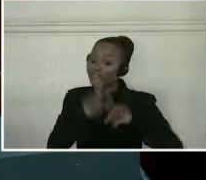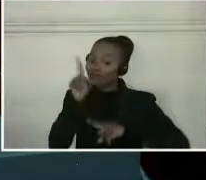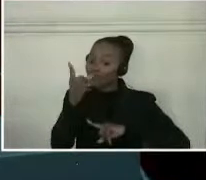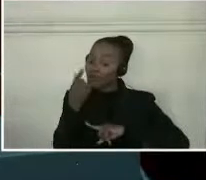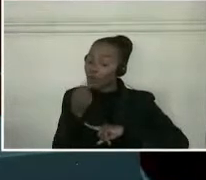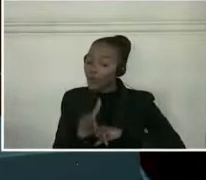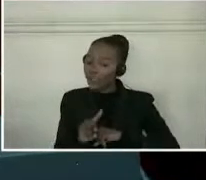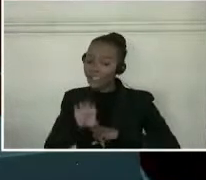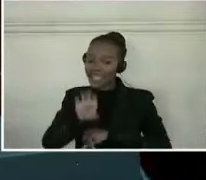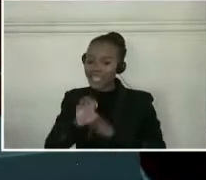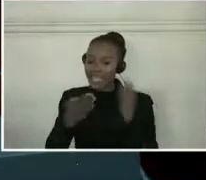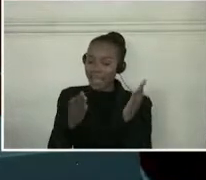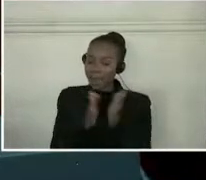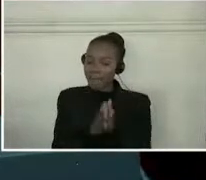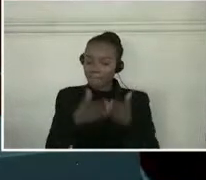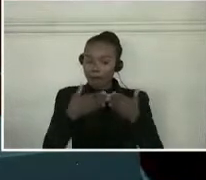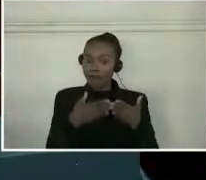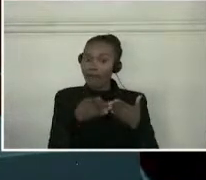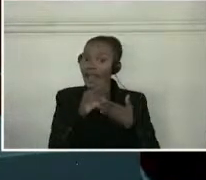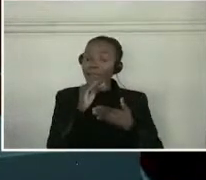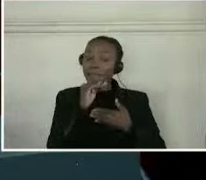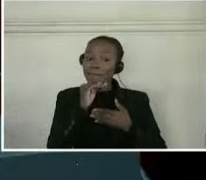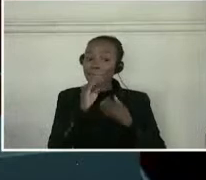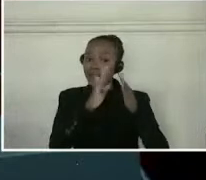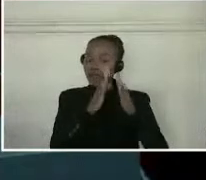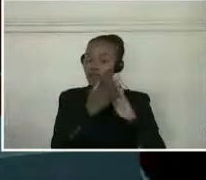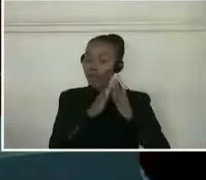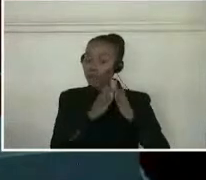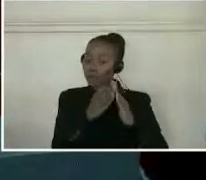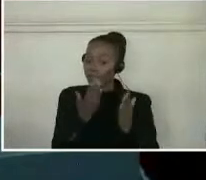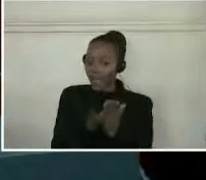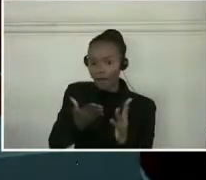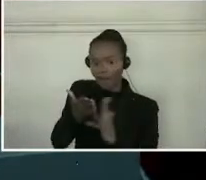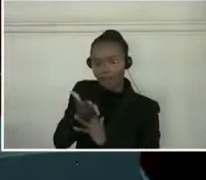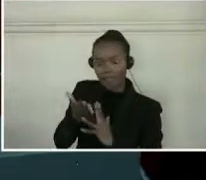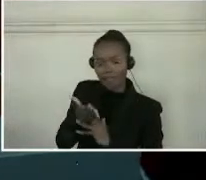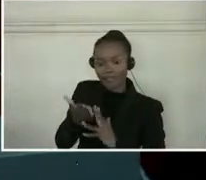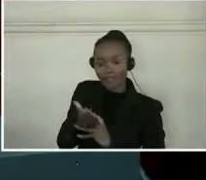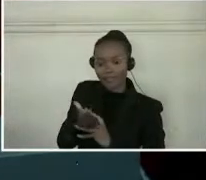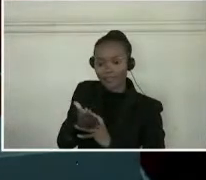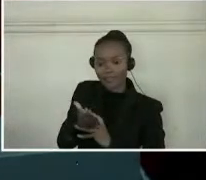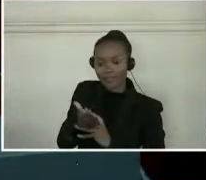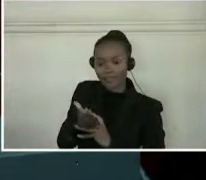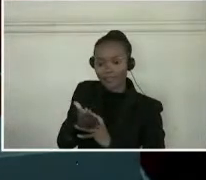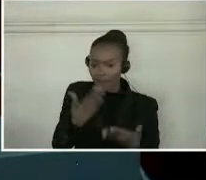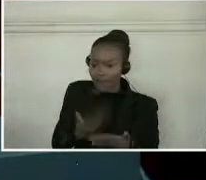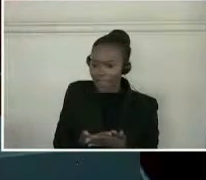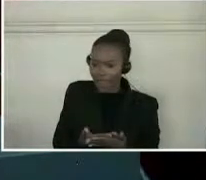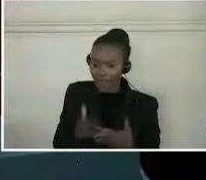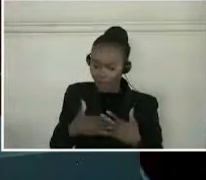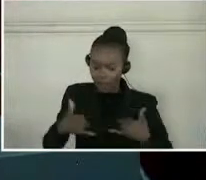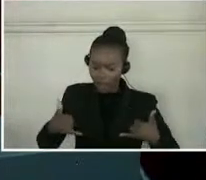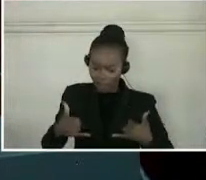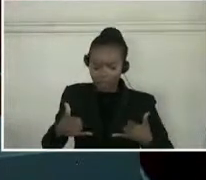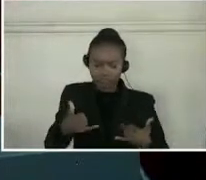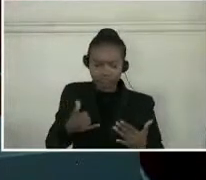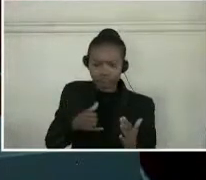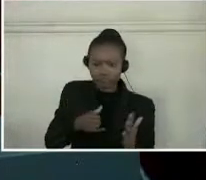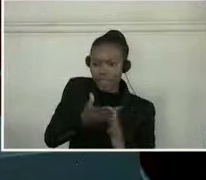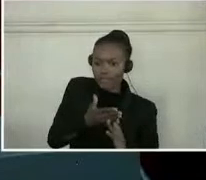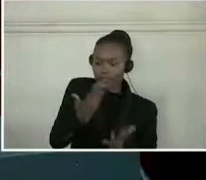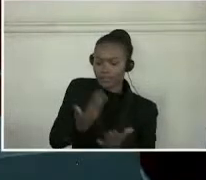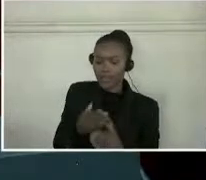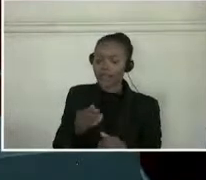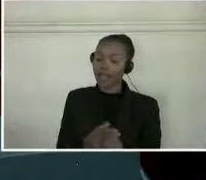gives communities access to library materials through visual platform a new contract was signed with